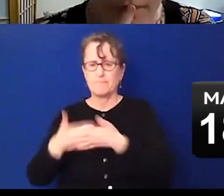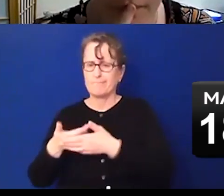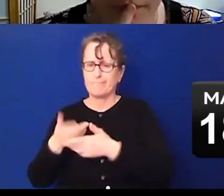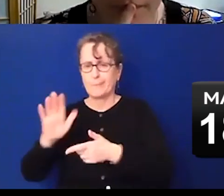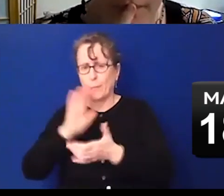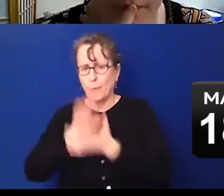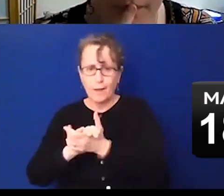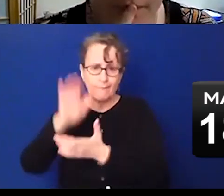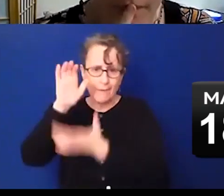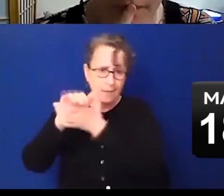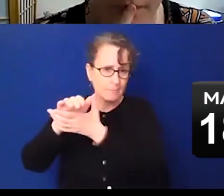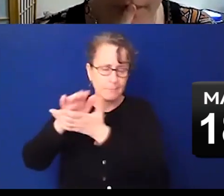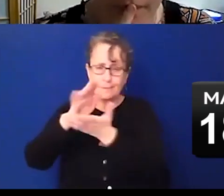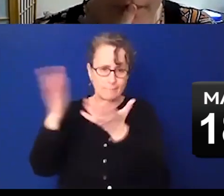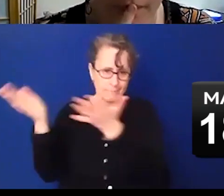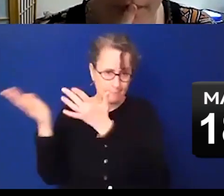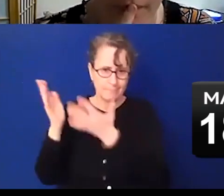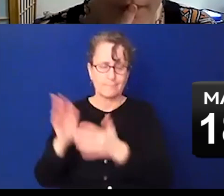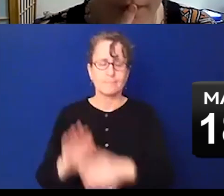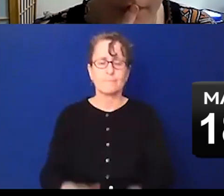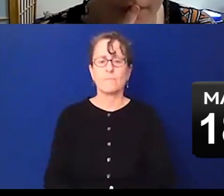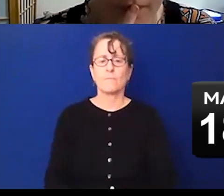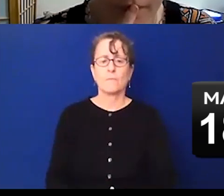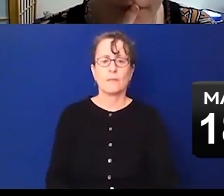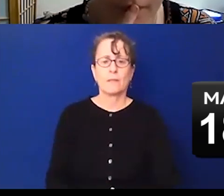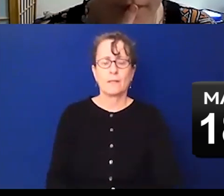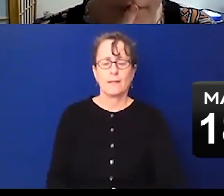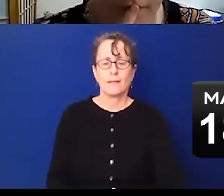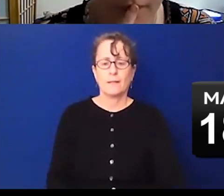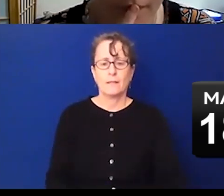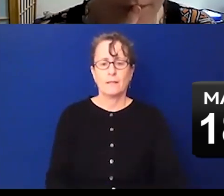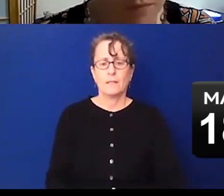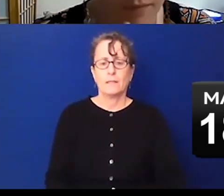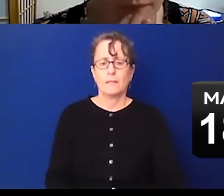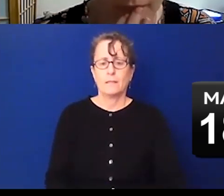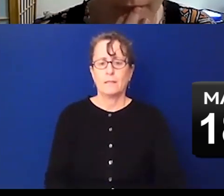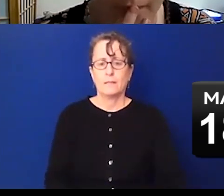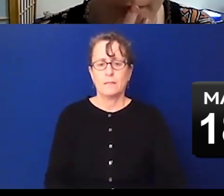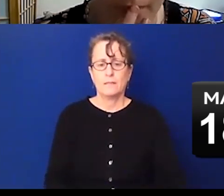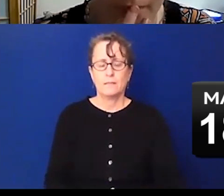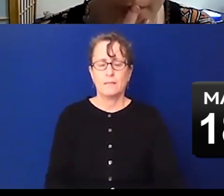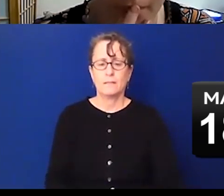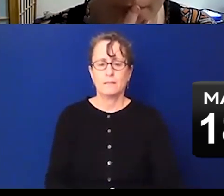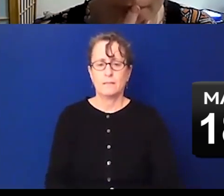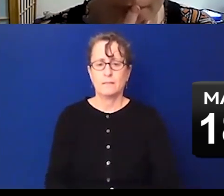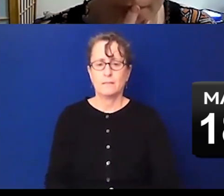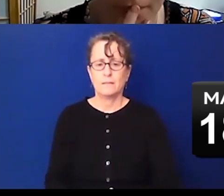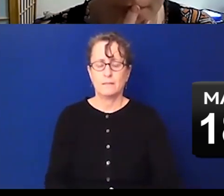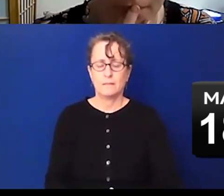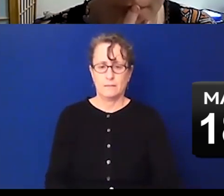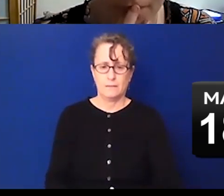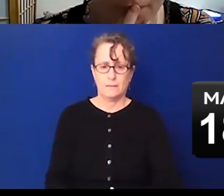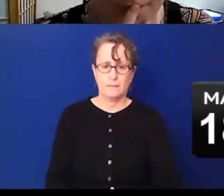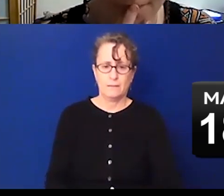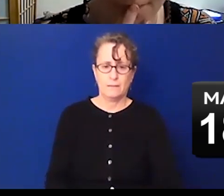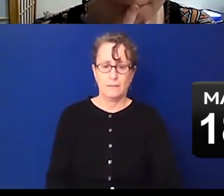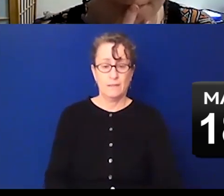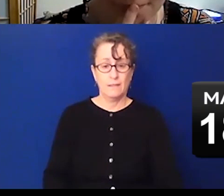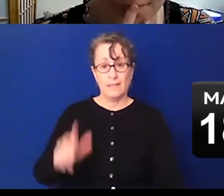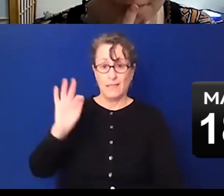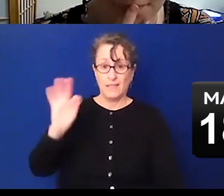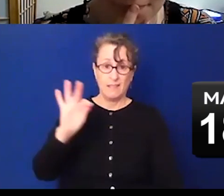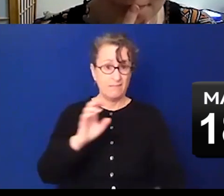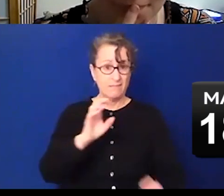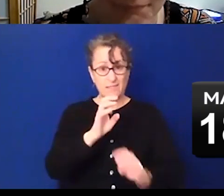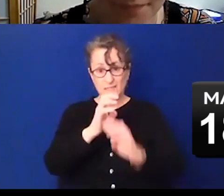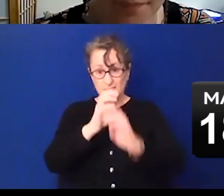where we're actually administering something that is, you know, sort of more like a, you know, tax code kind of